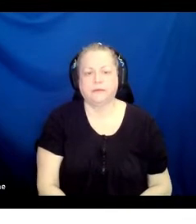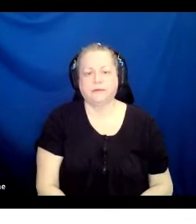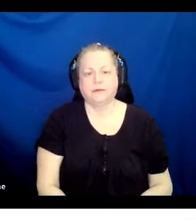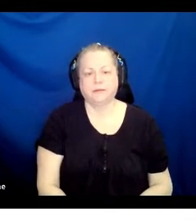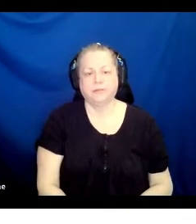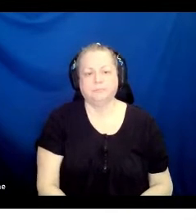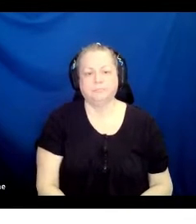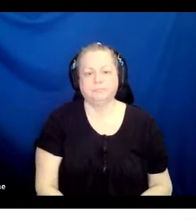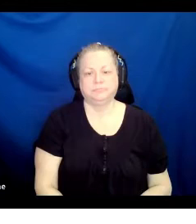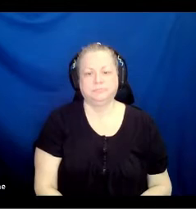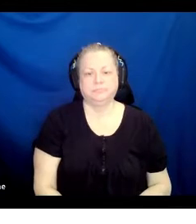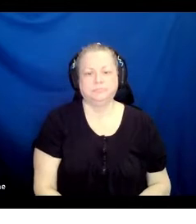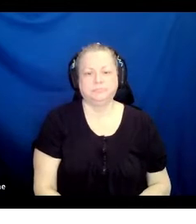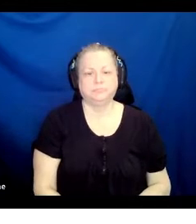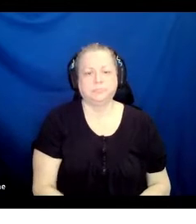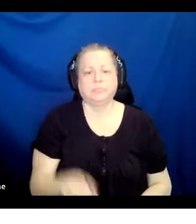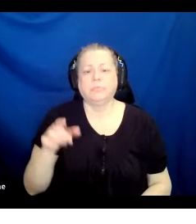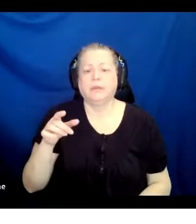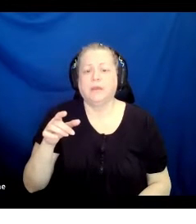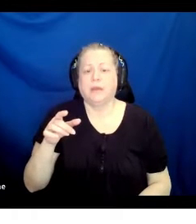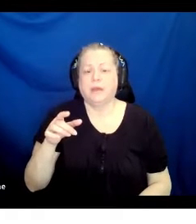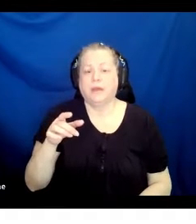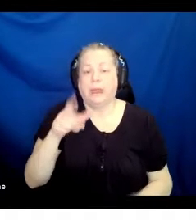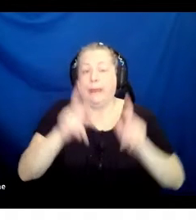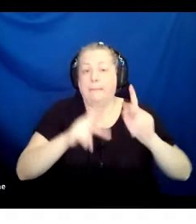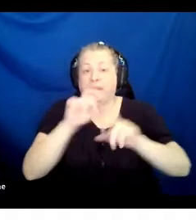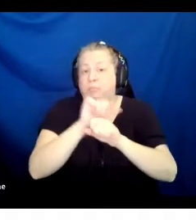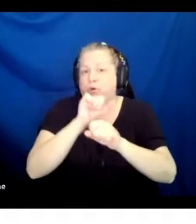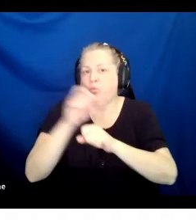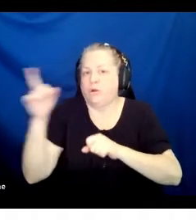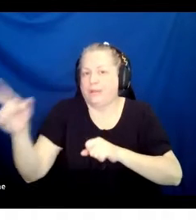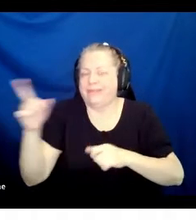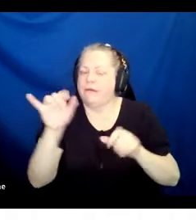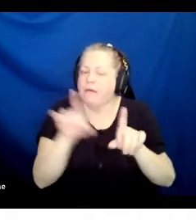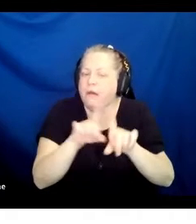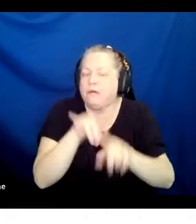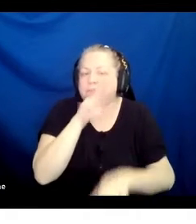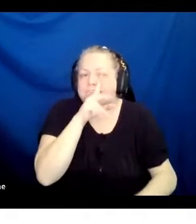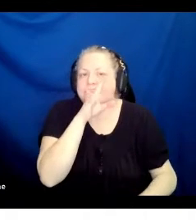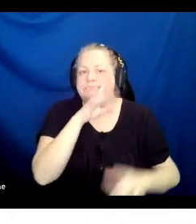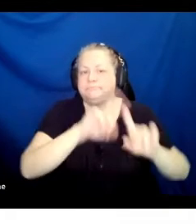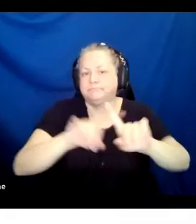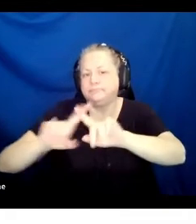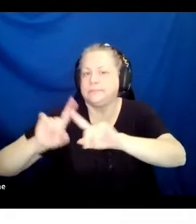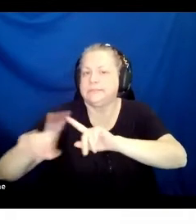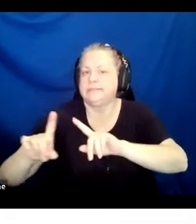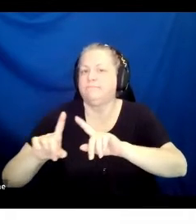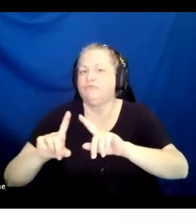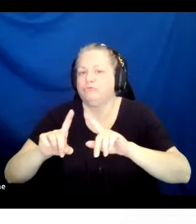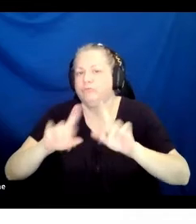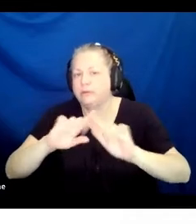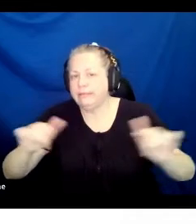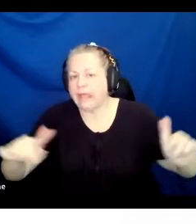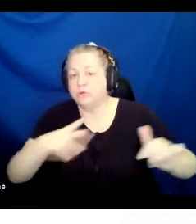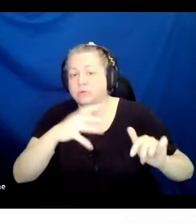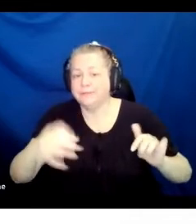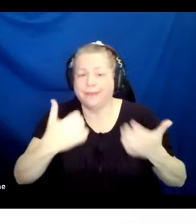Service Center has representatives who speak a wide variety of languages, and there's also language line services